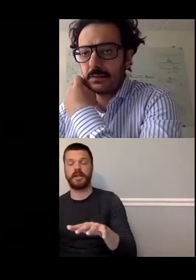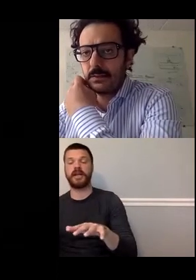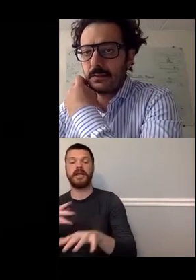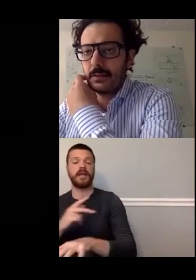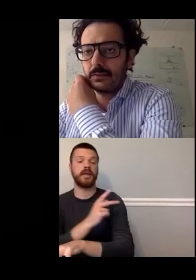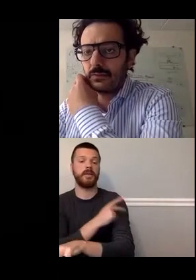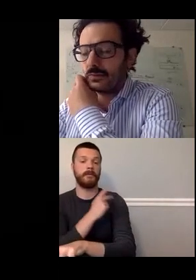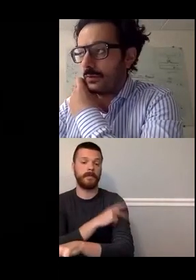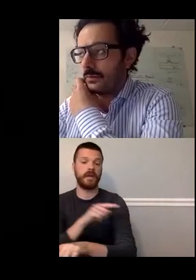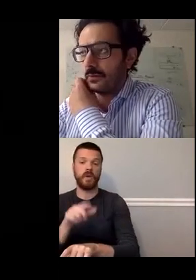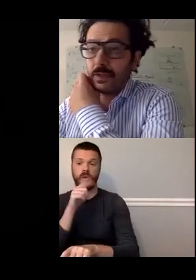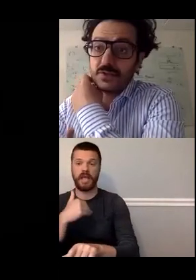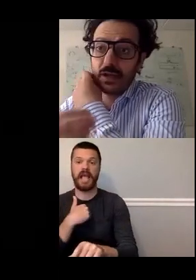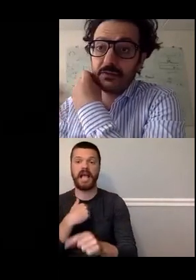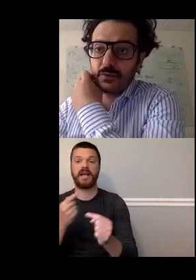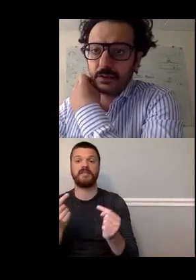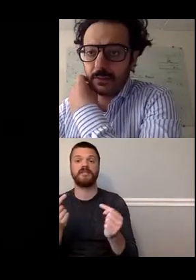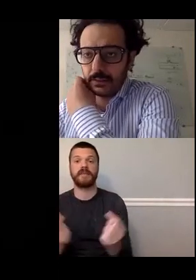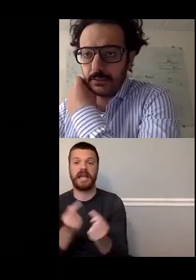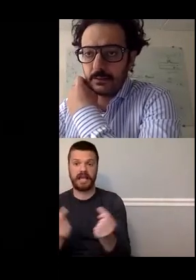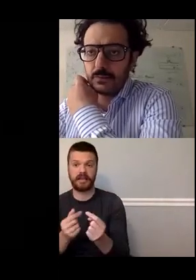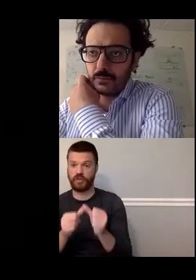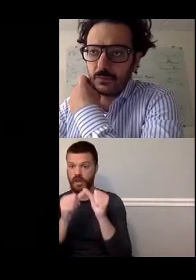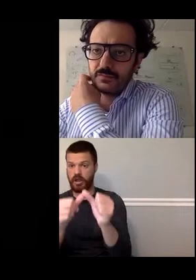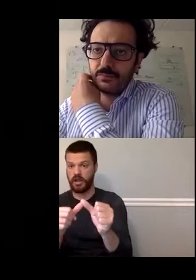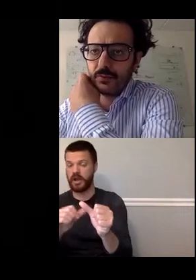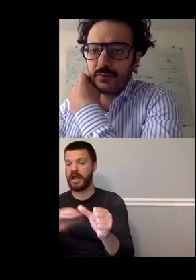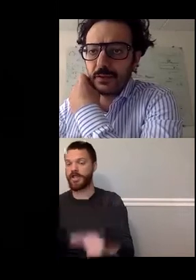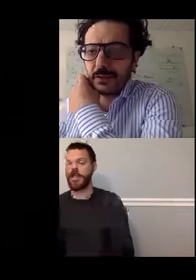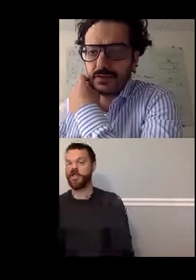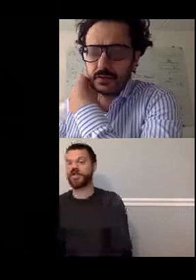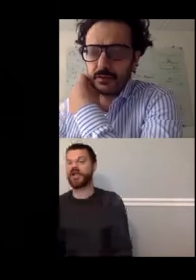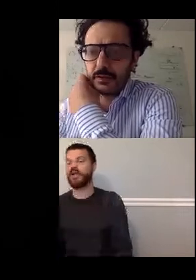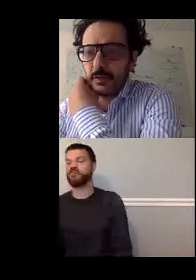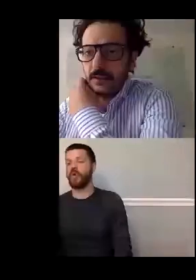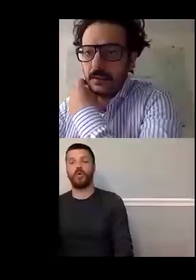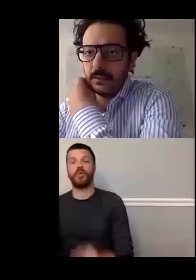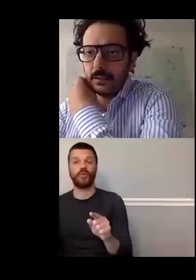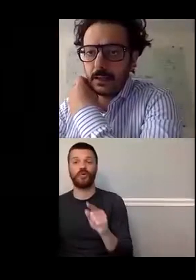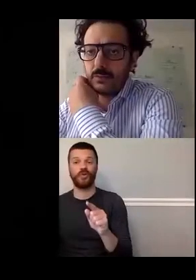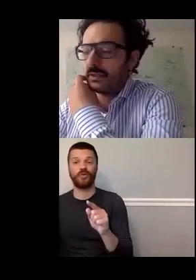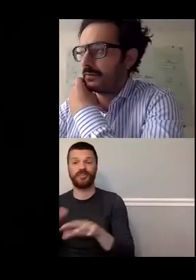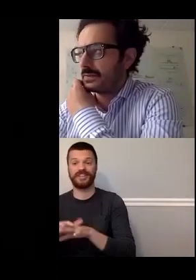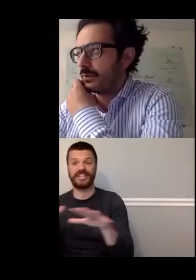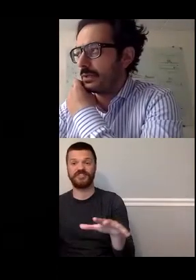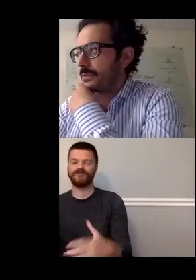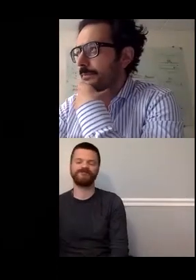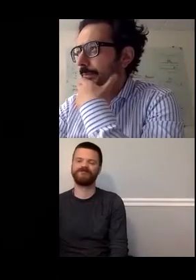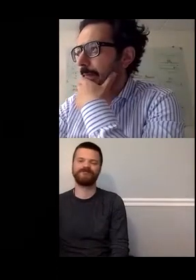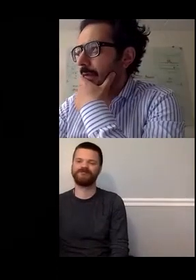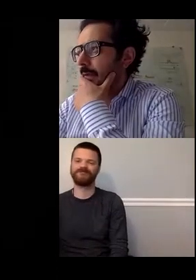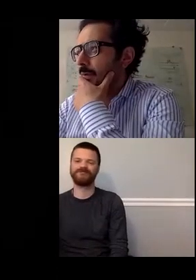patients and control. So patients who have chronic pain and control, if both are receiving an acute painful